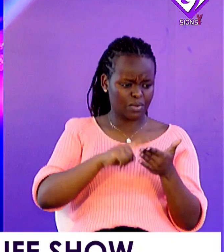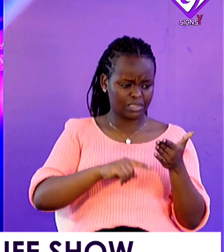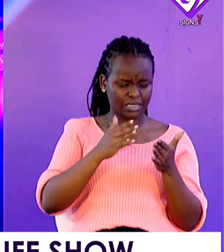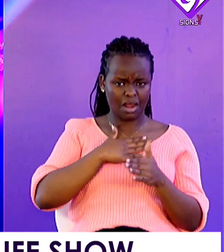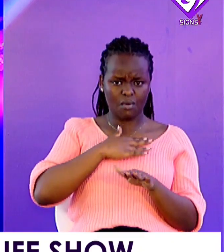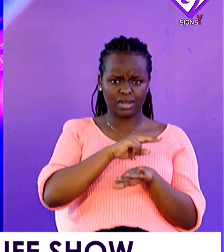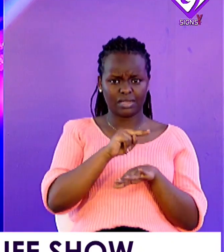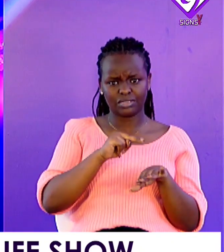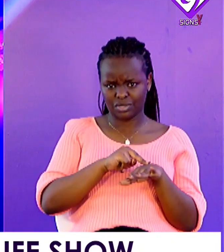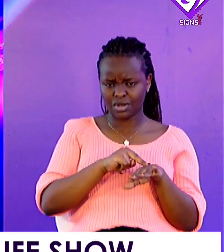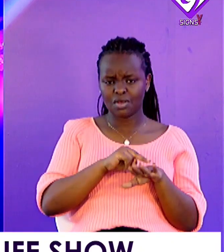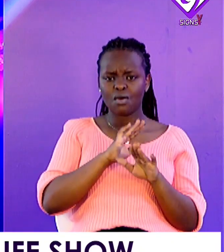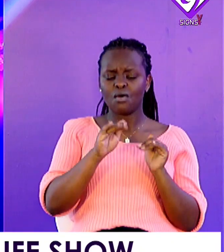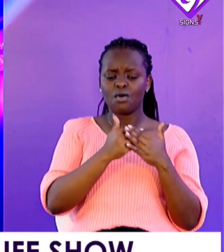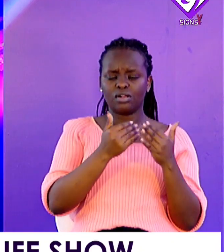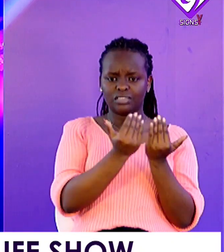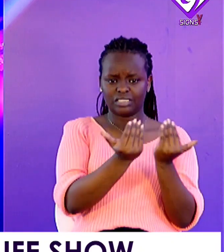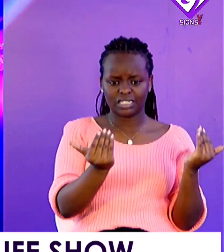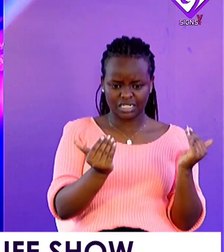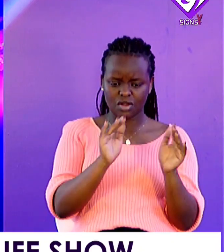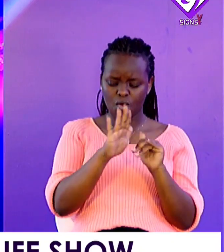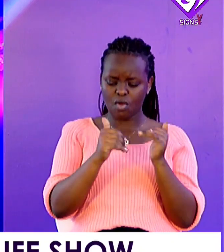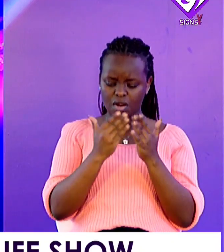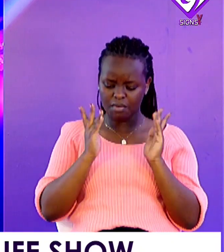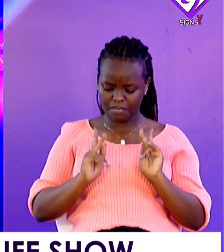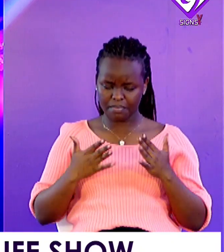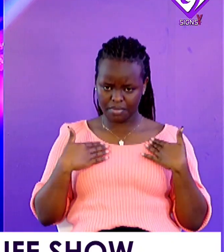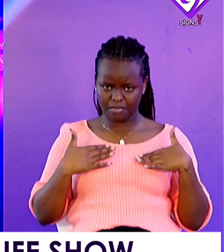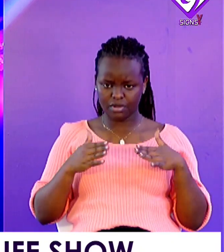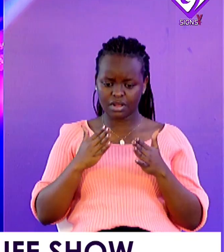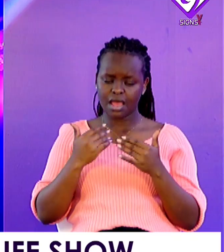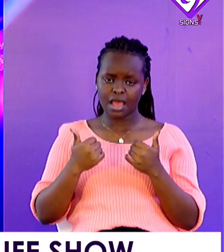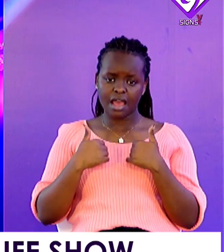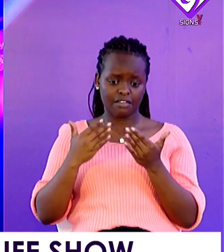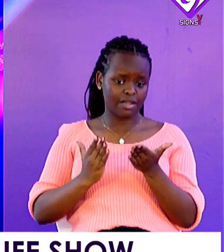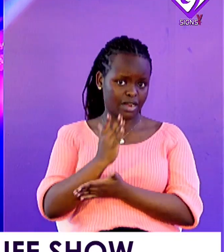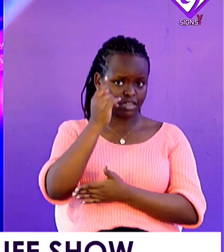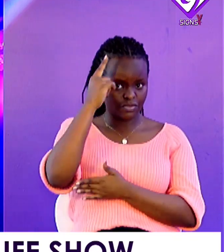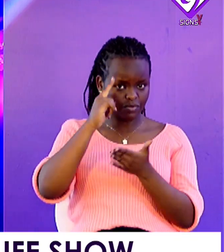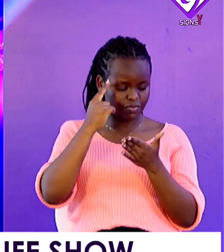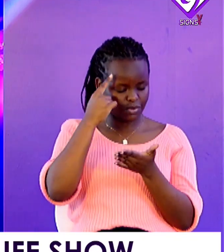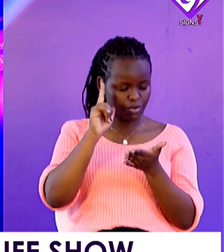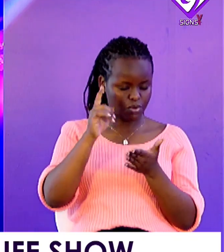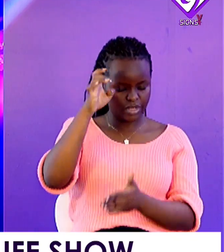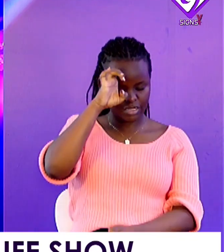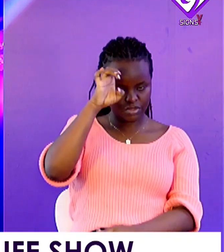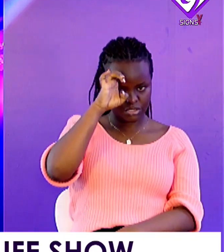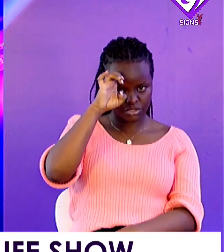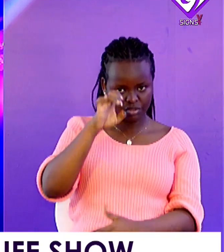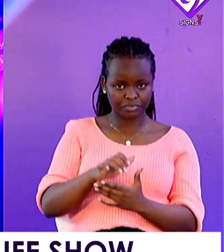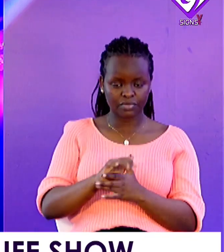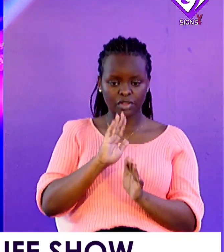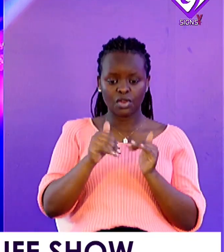nation, every child or every individual has a right to education. Yeah. And even those